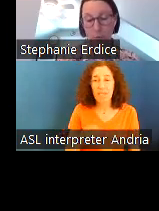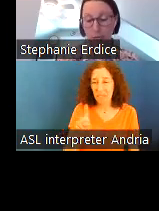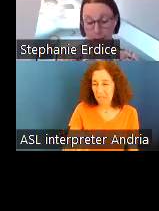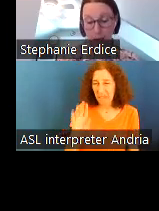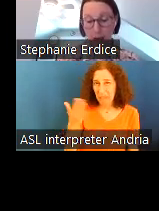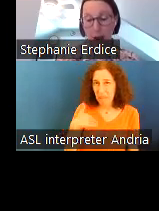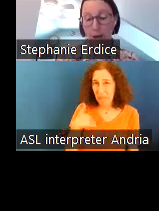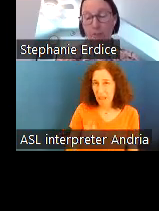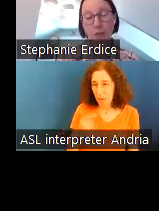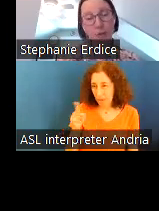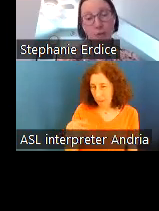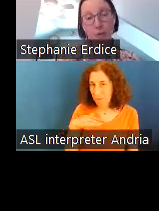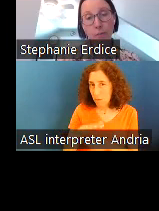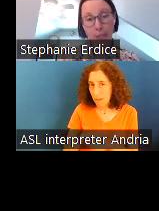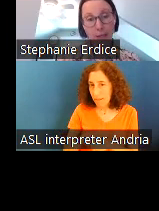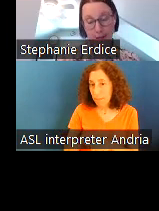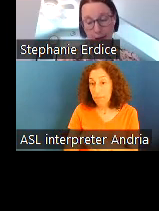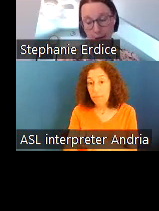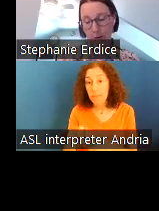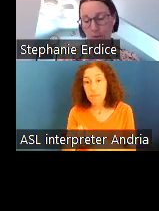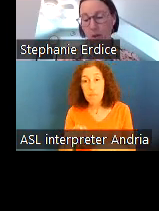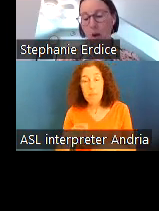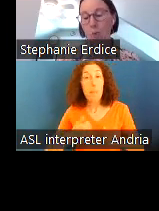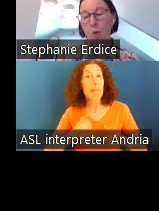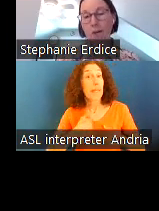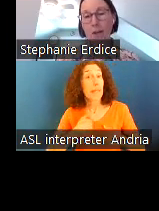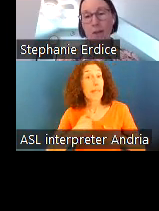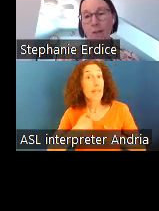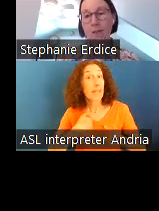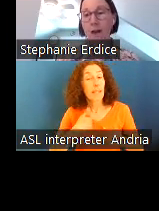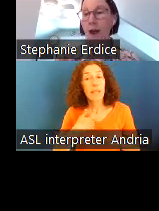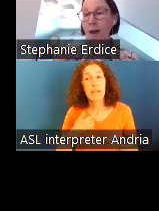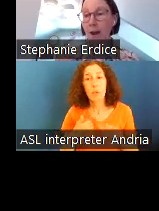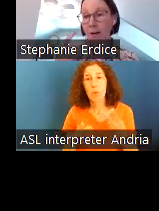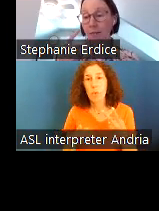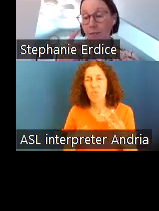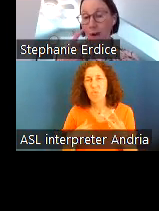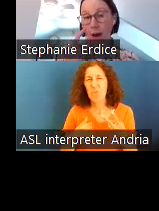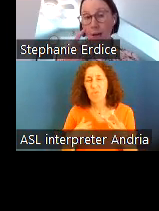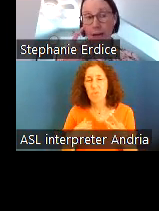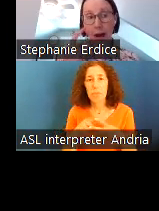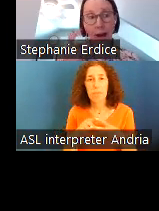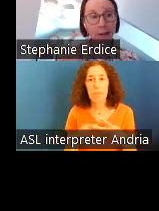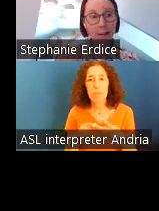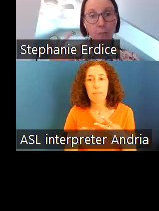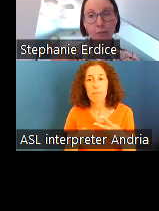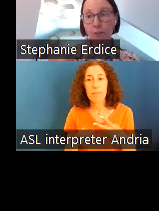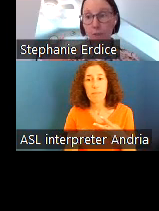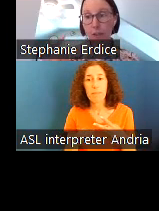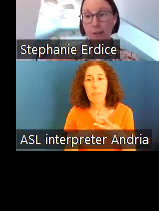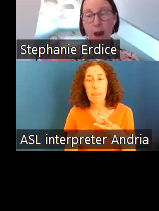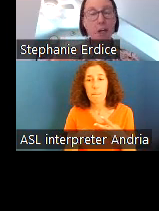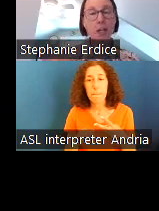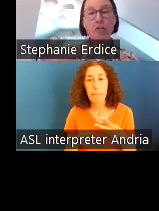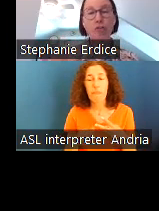you, for me, I have two big indicators. One is I have an eye that will